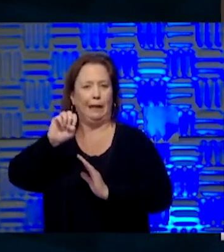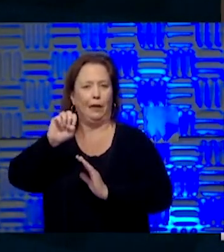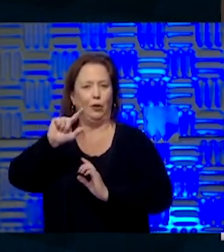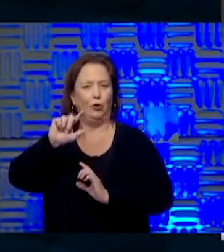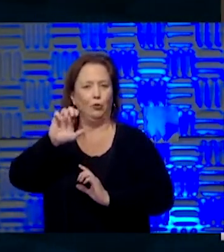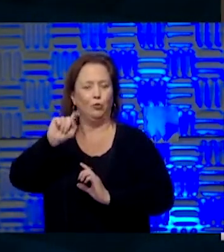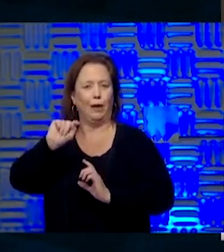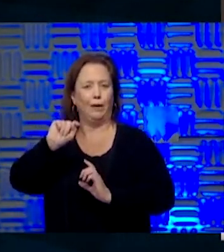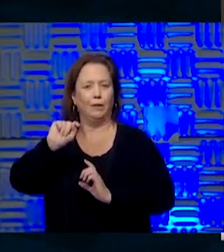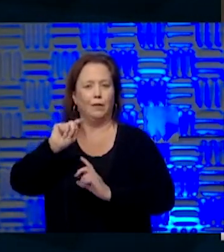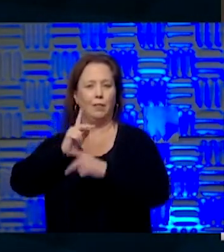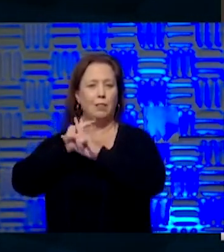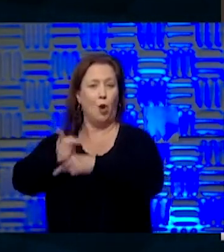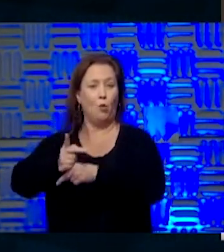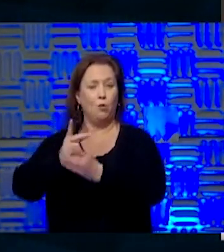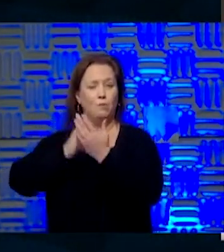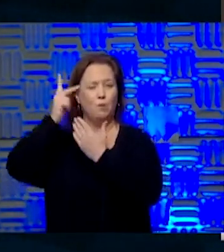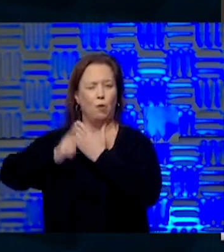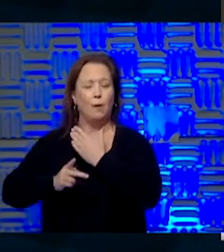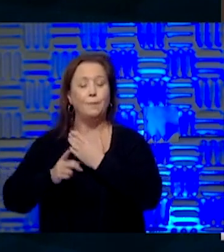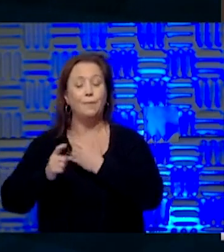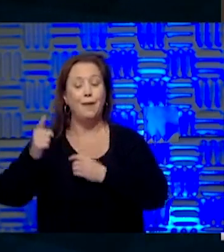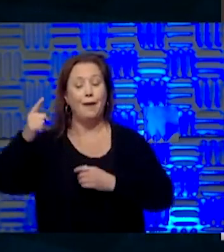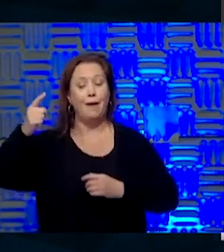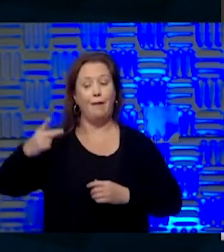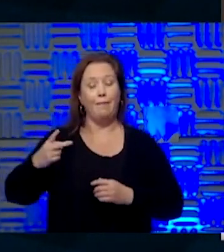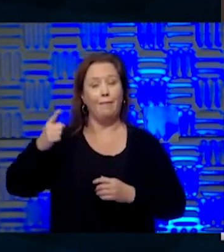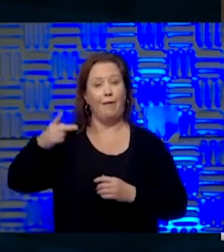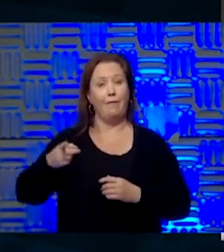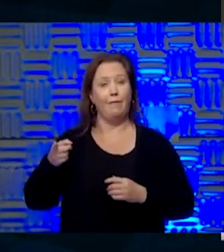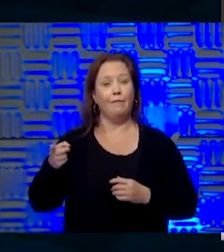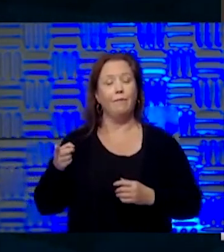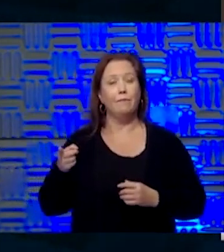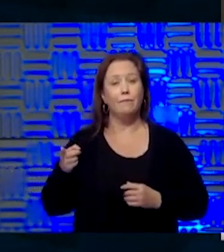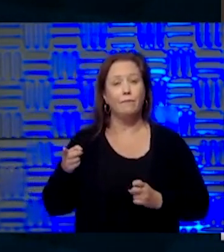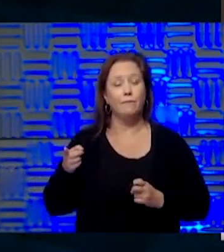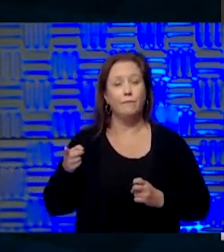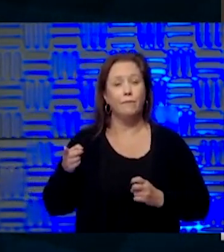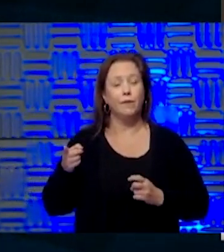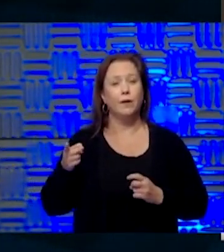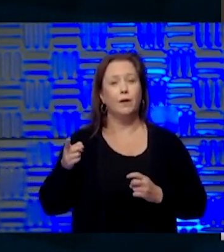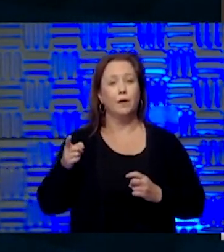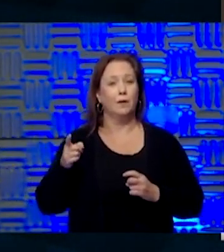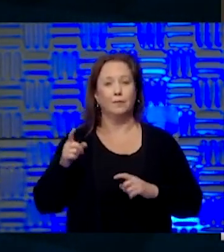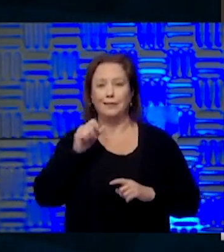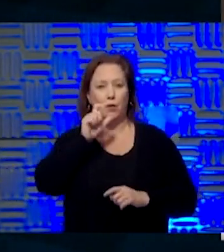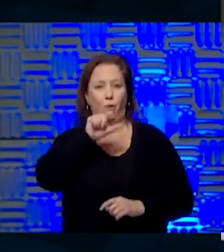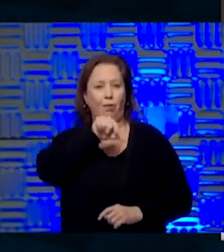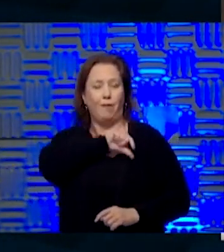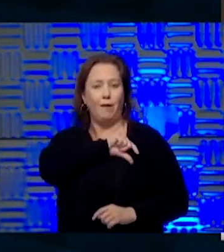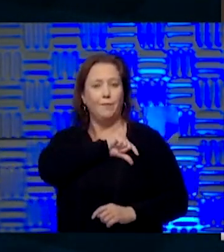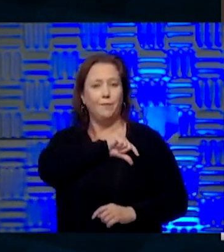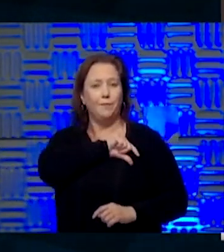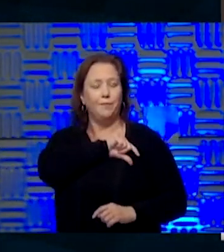But about half of those were ineligible because they